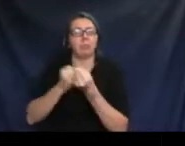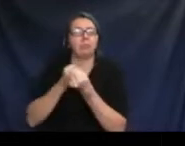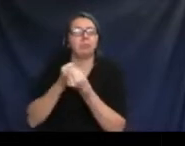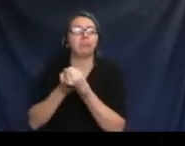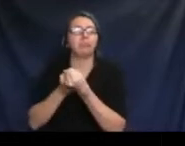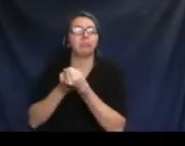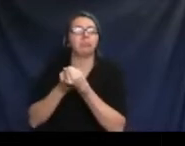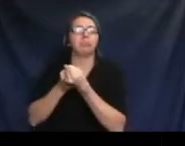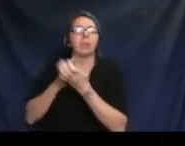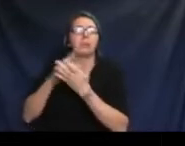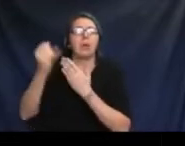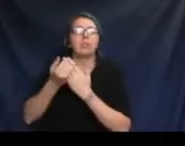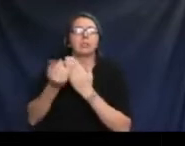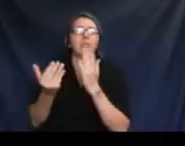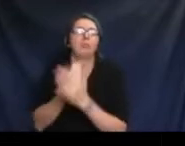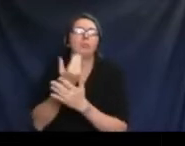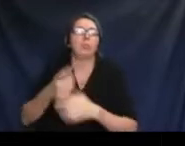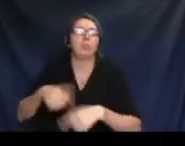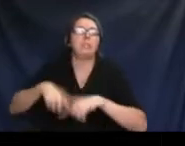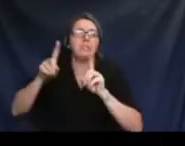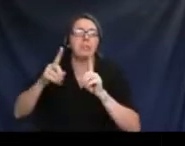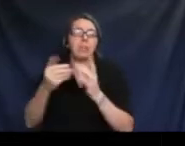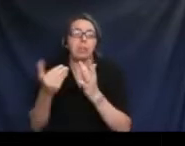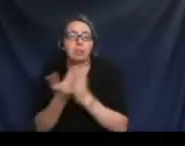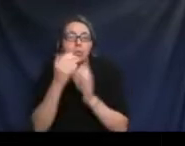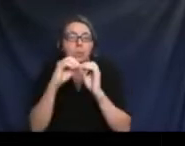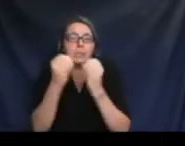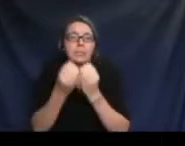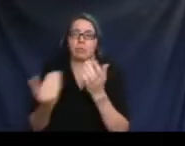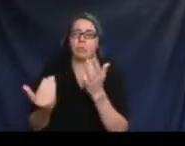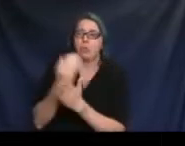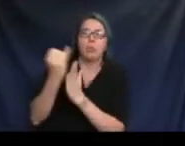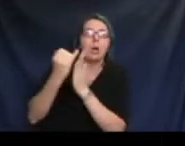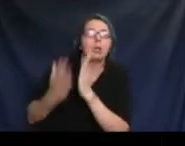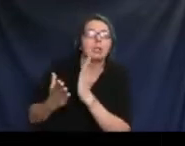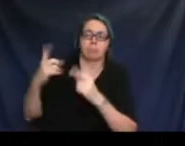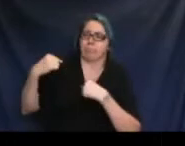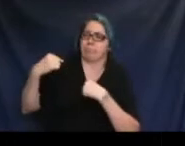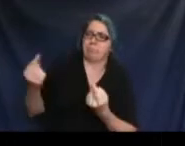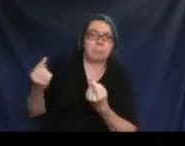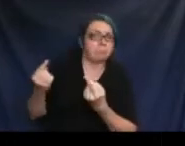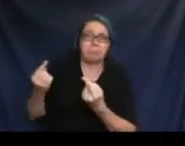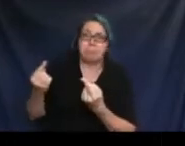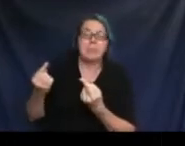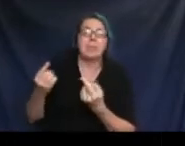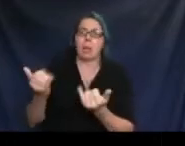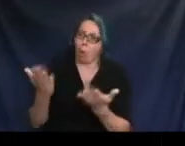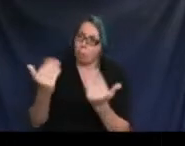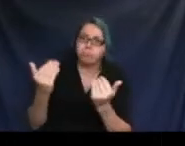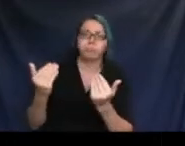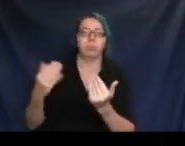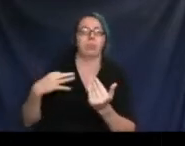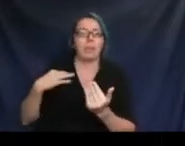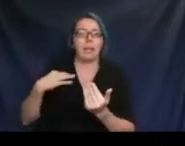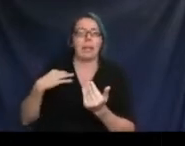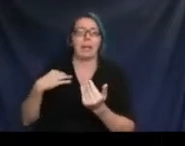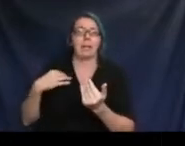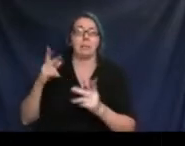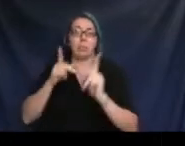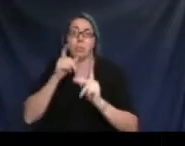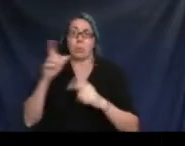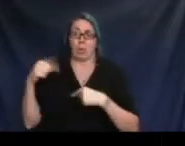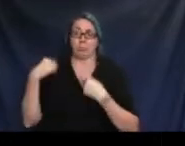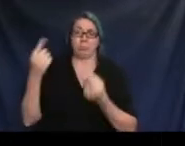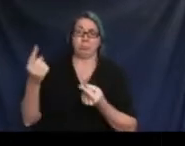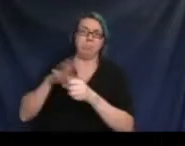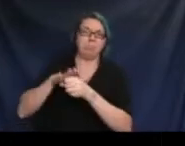a range of organizations and artists, and giving a platform for voices that have not been traditionally part